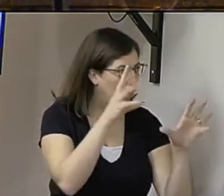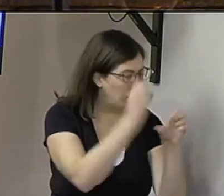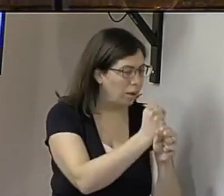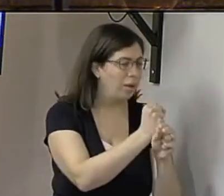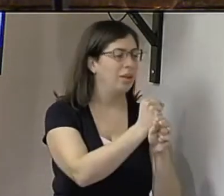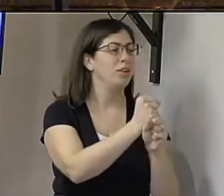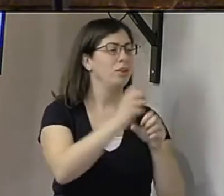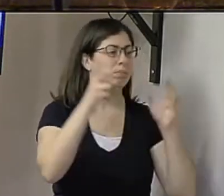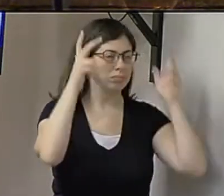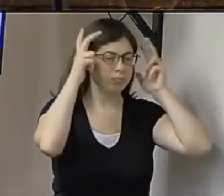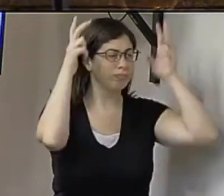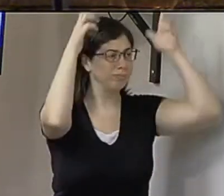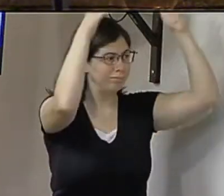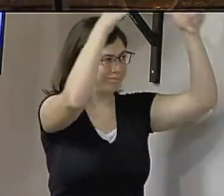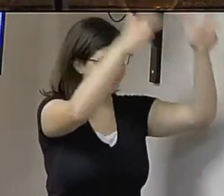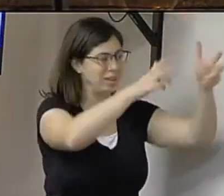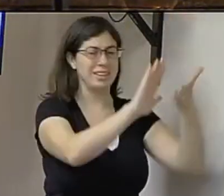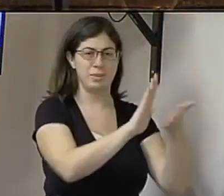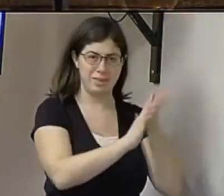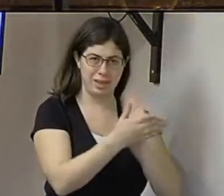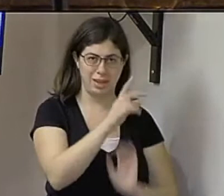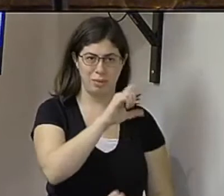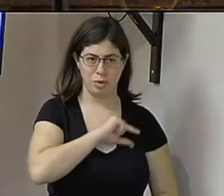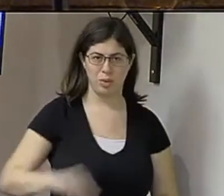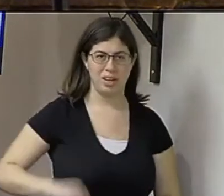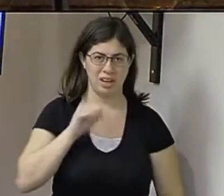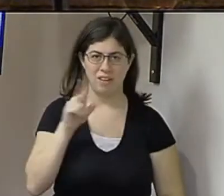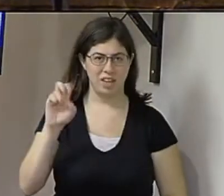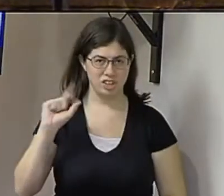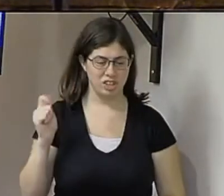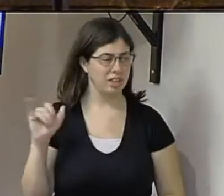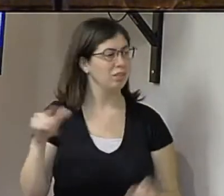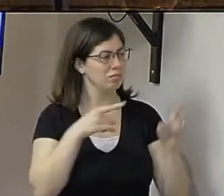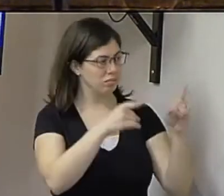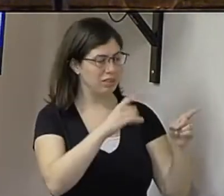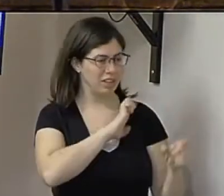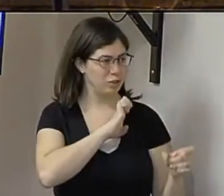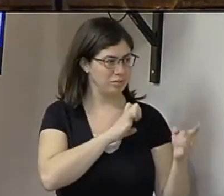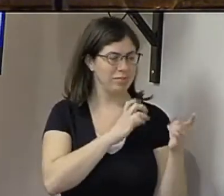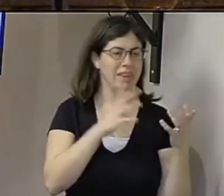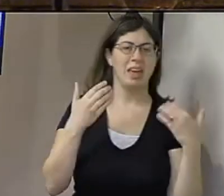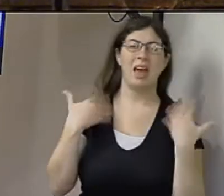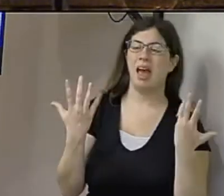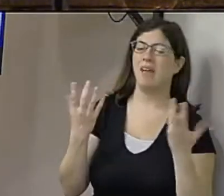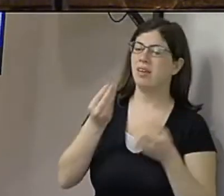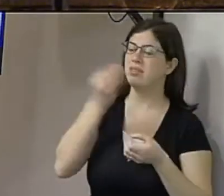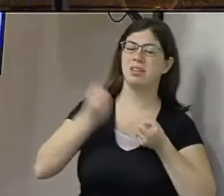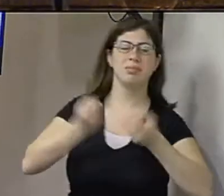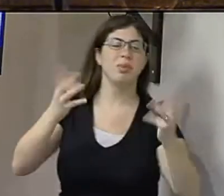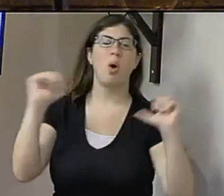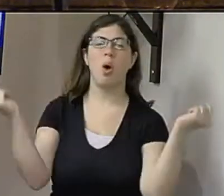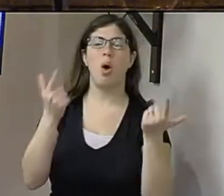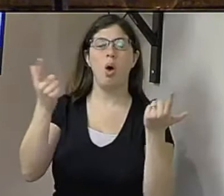that he set the royal crown on her head and made her queen instead of Vashti. Then the king gave a great feast for all his officials and servants. It